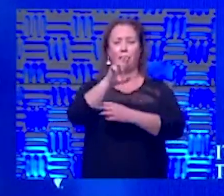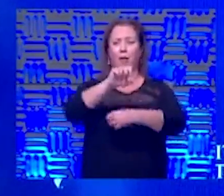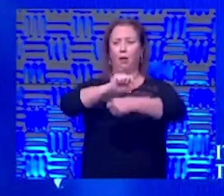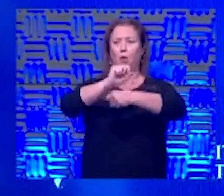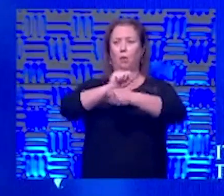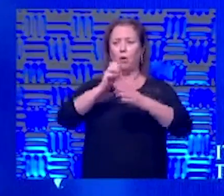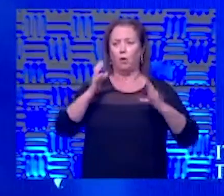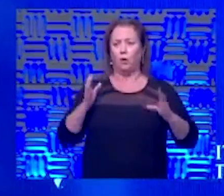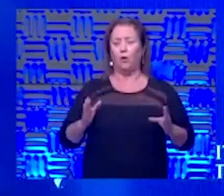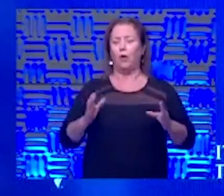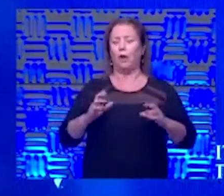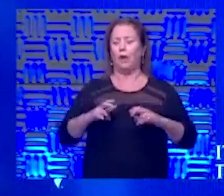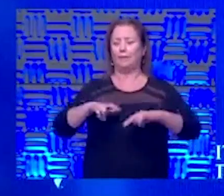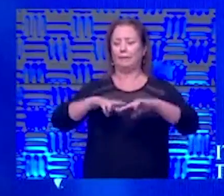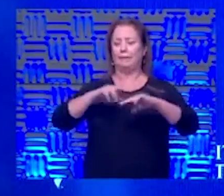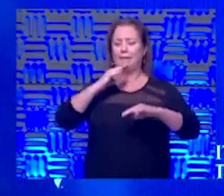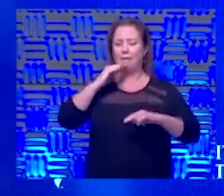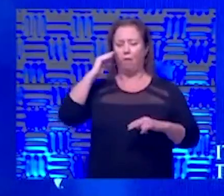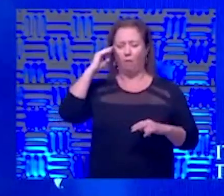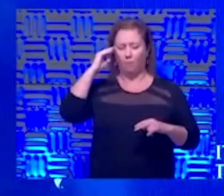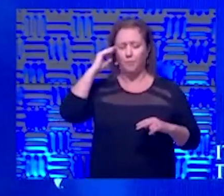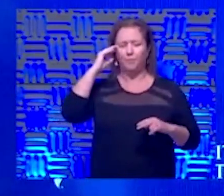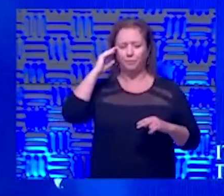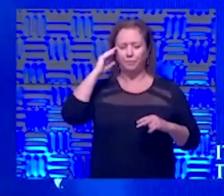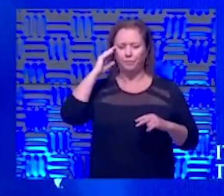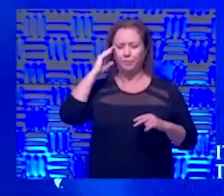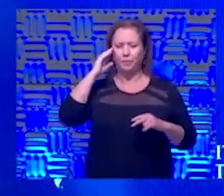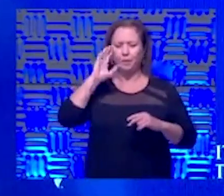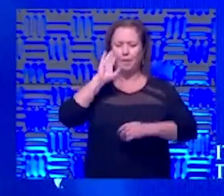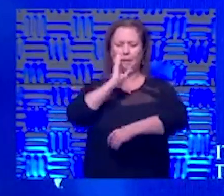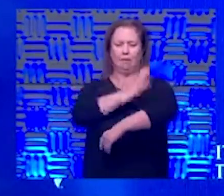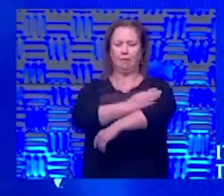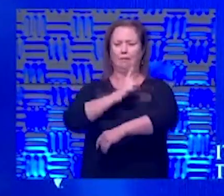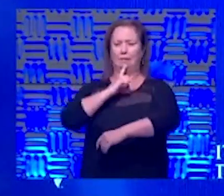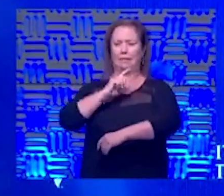at home, and then my daughter